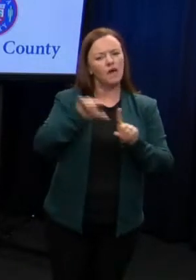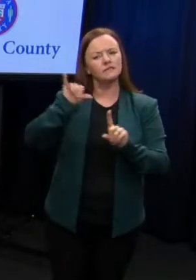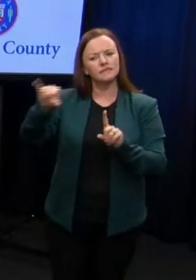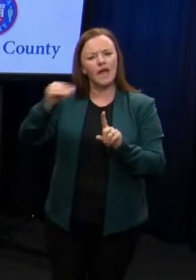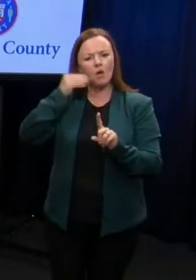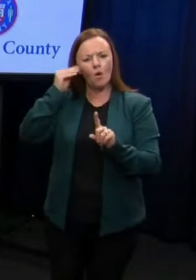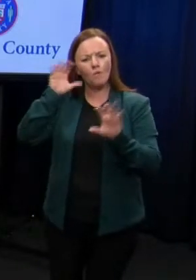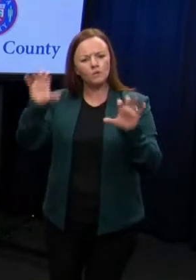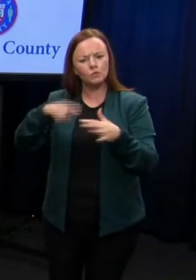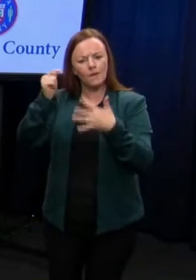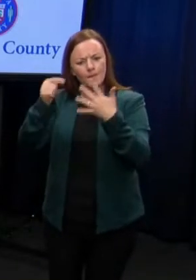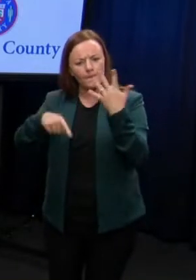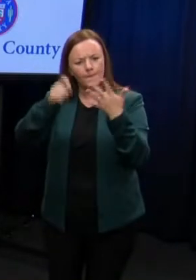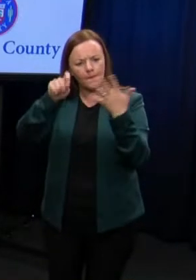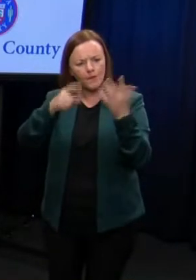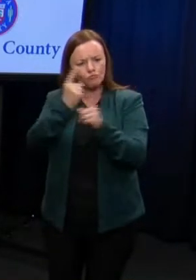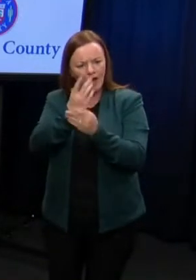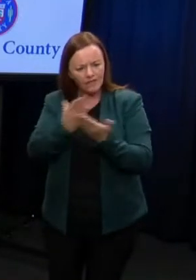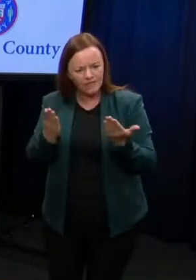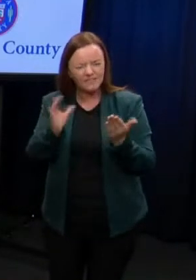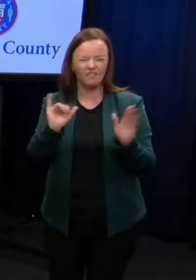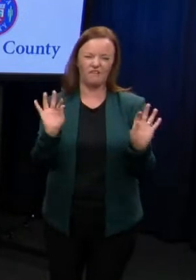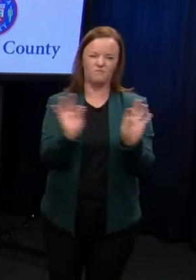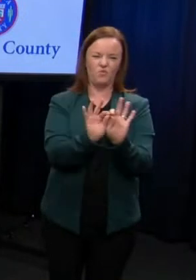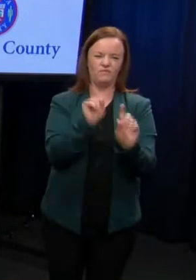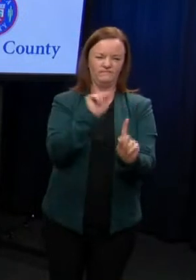that's what's most important. Thank you.